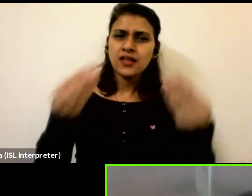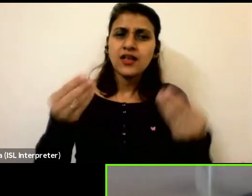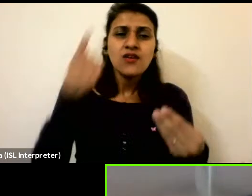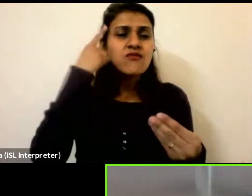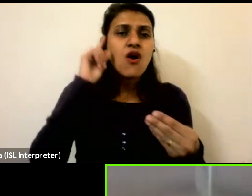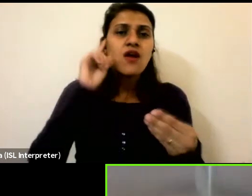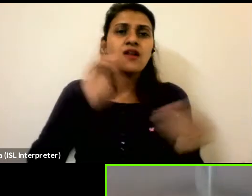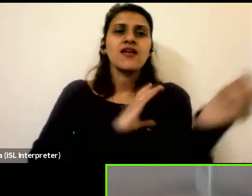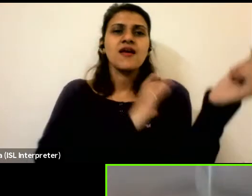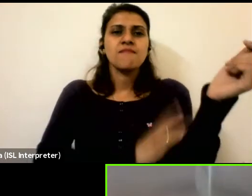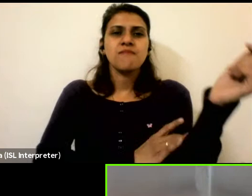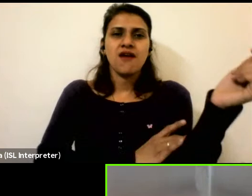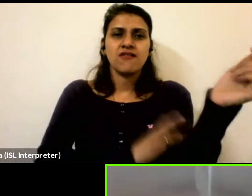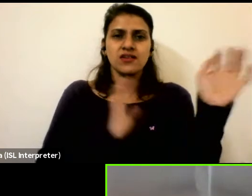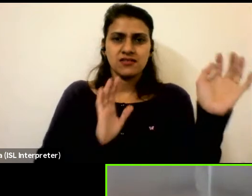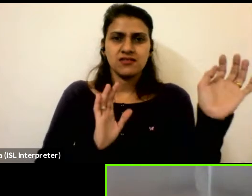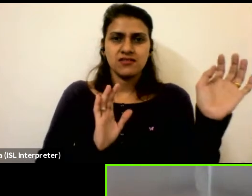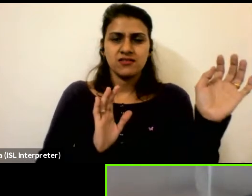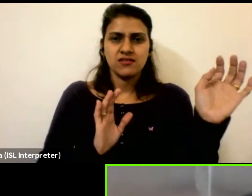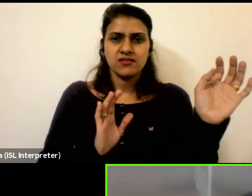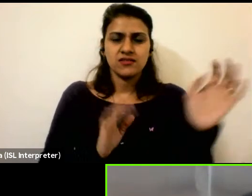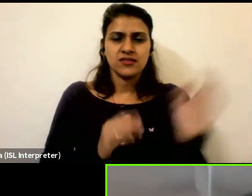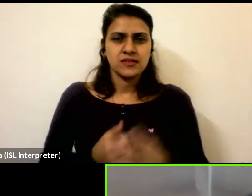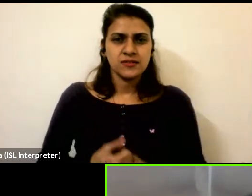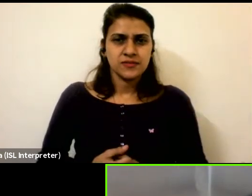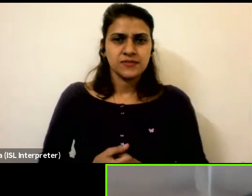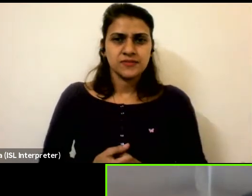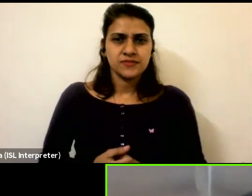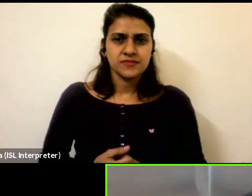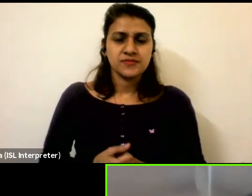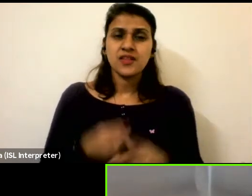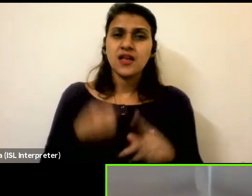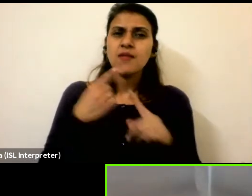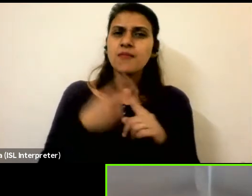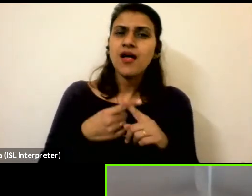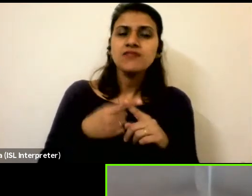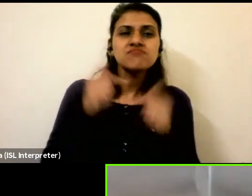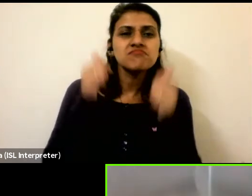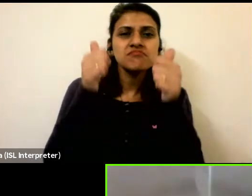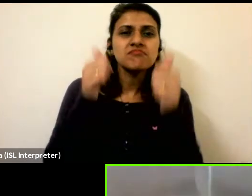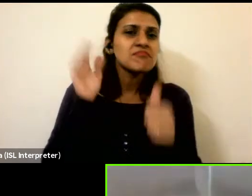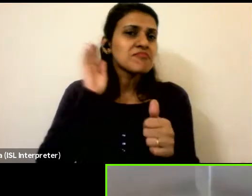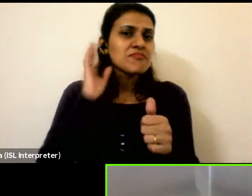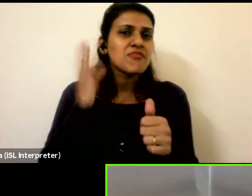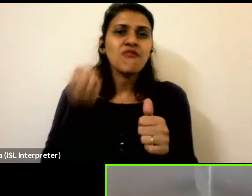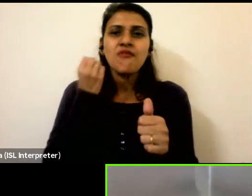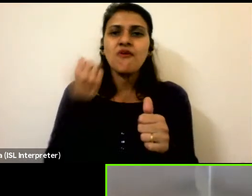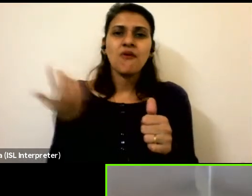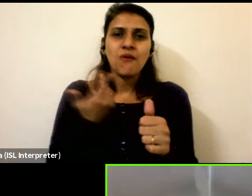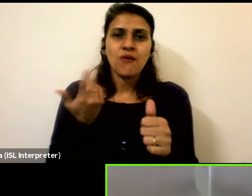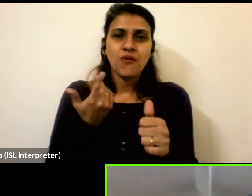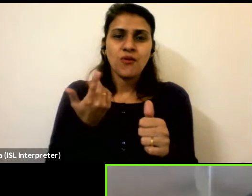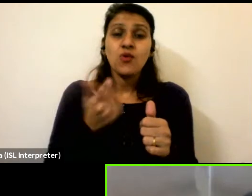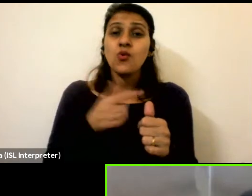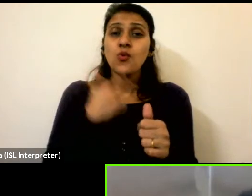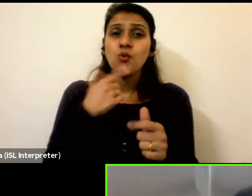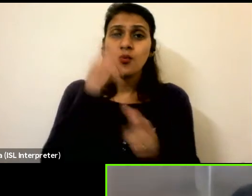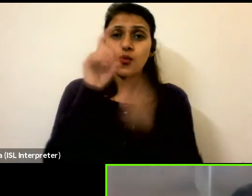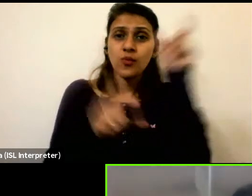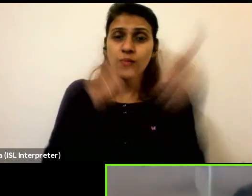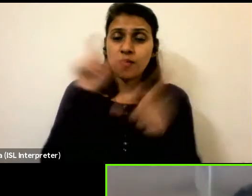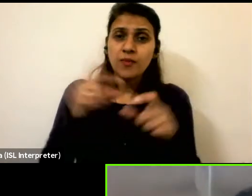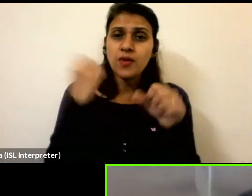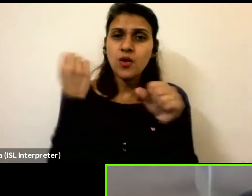empowered more. But not only that, what has also happened is, as a result, there are two people who got used to the